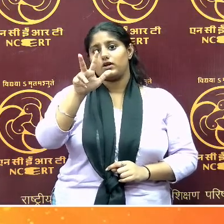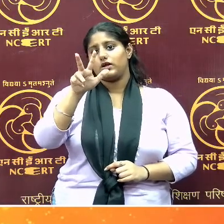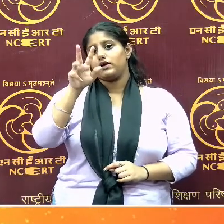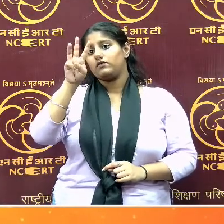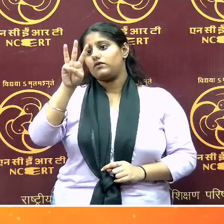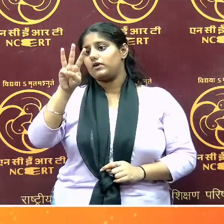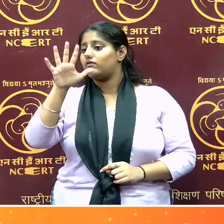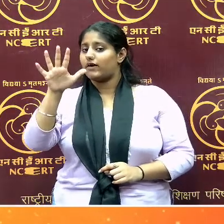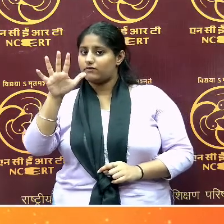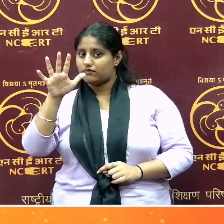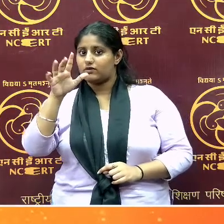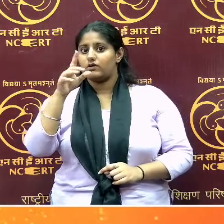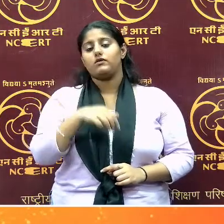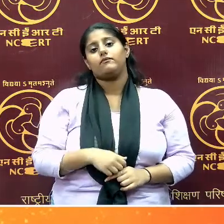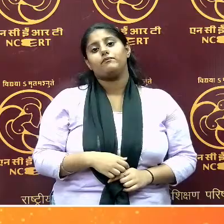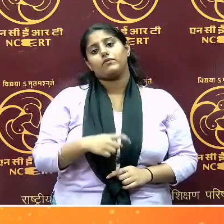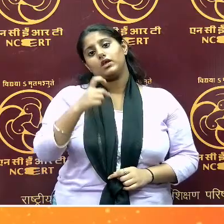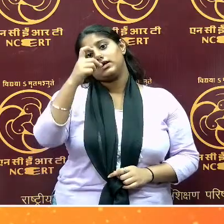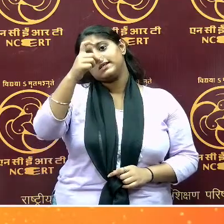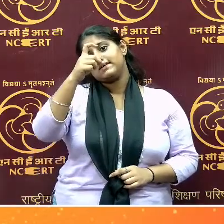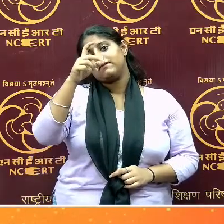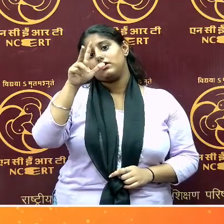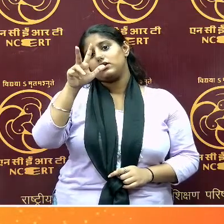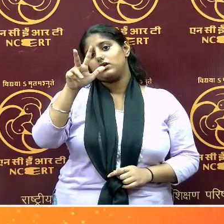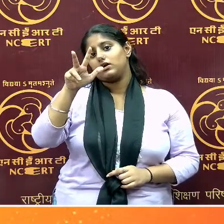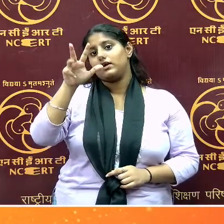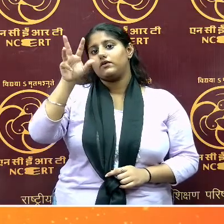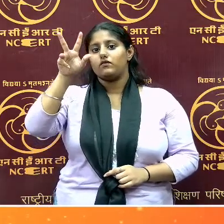7835, 7030 and